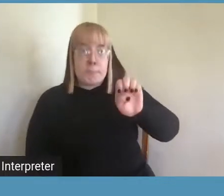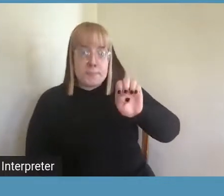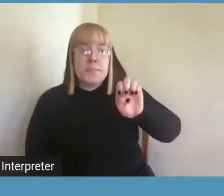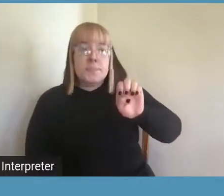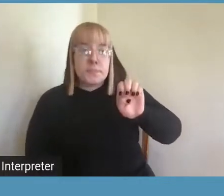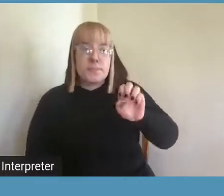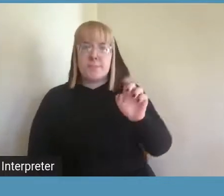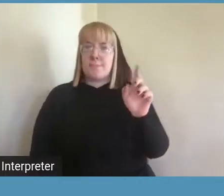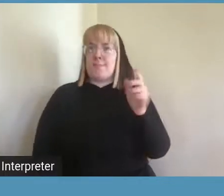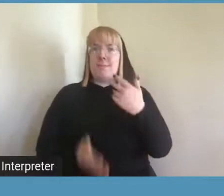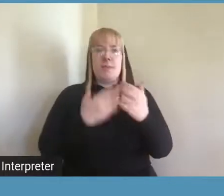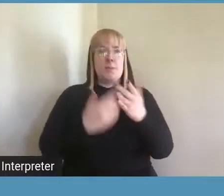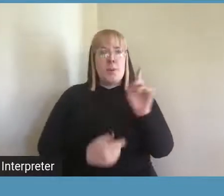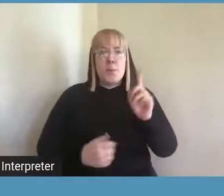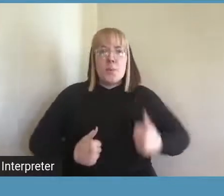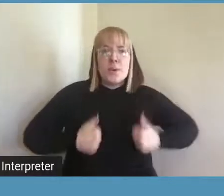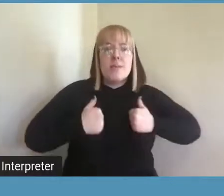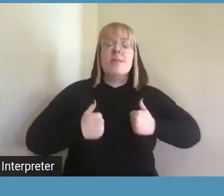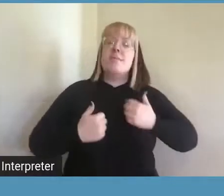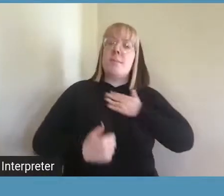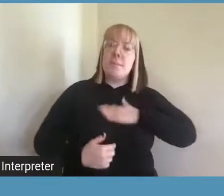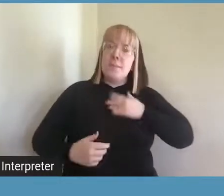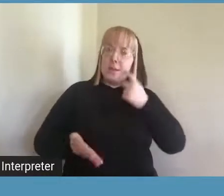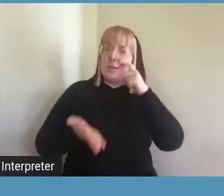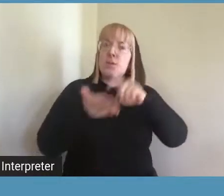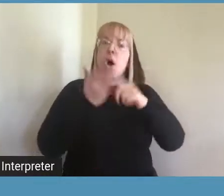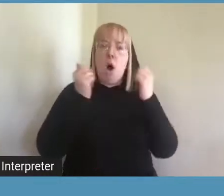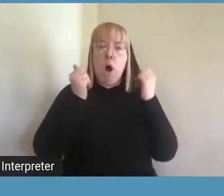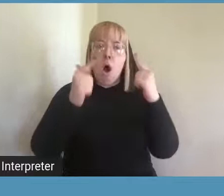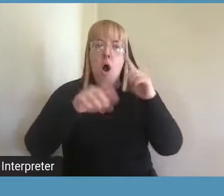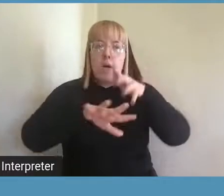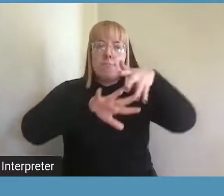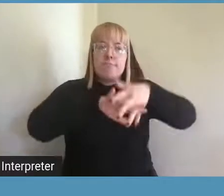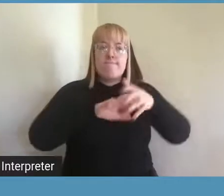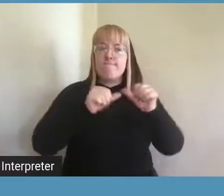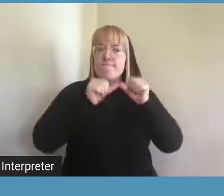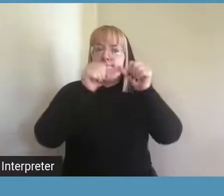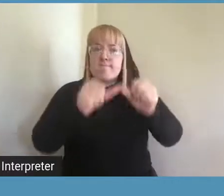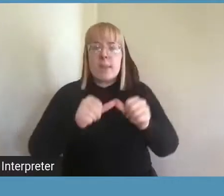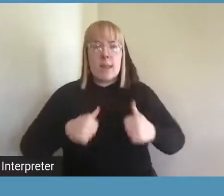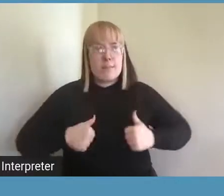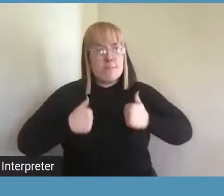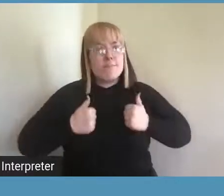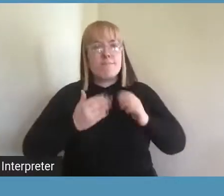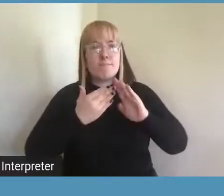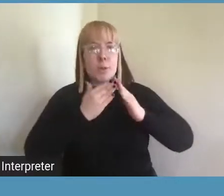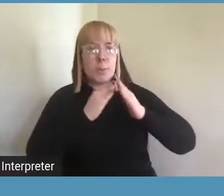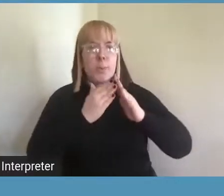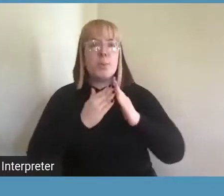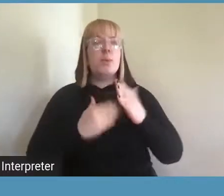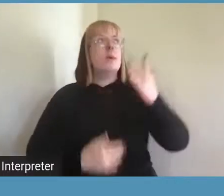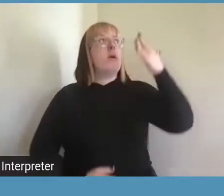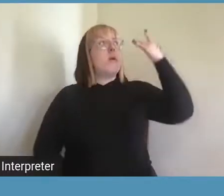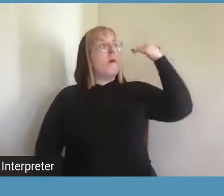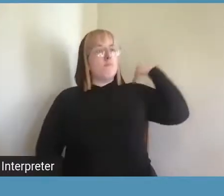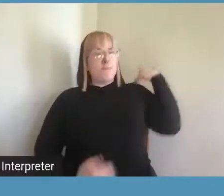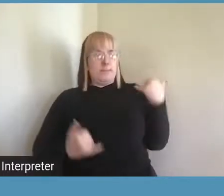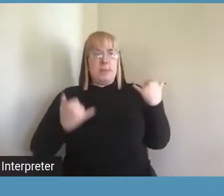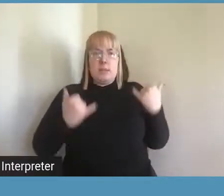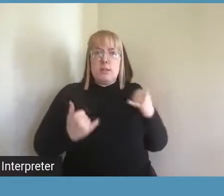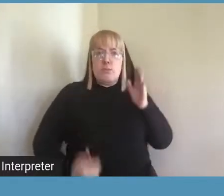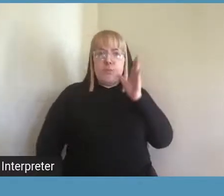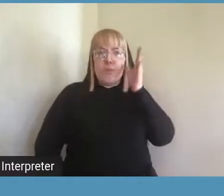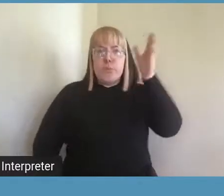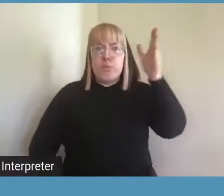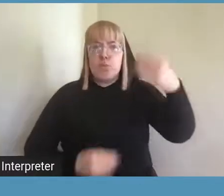Wherever we are, let us acknowledge all indigenous nations as living communities, their elders both past and present, as well as